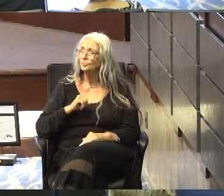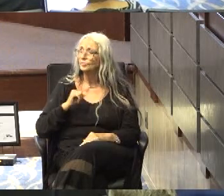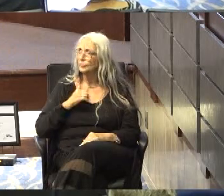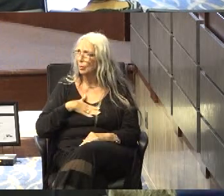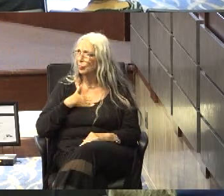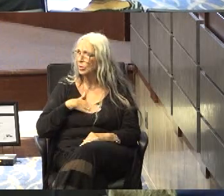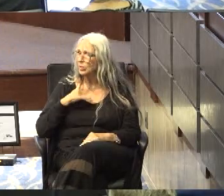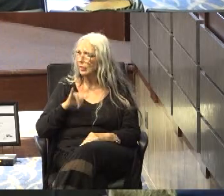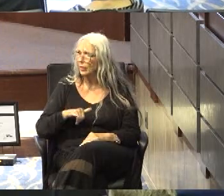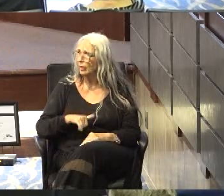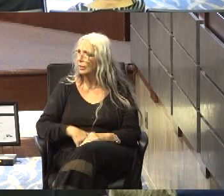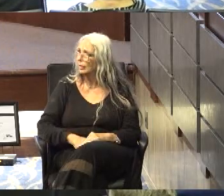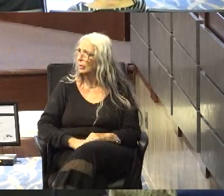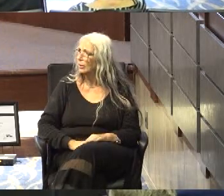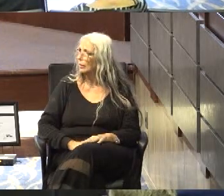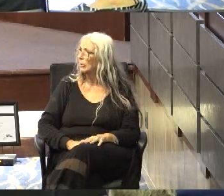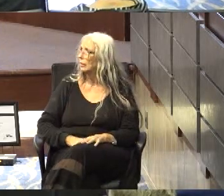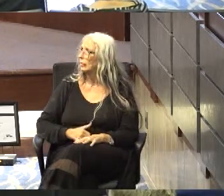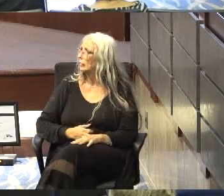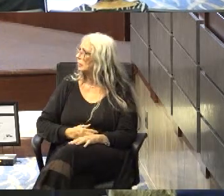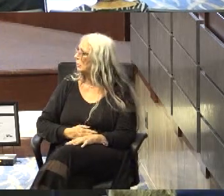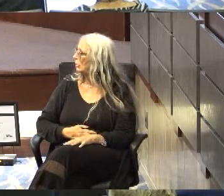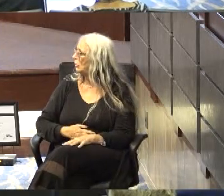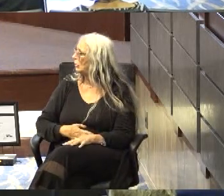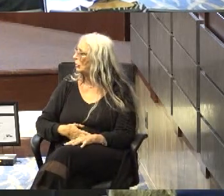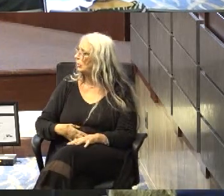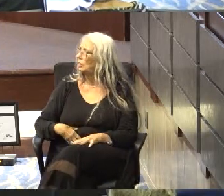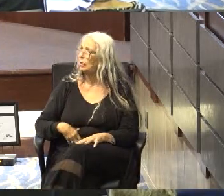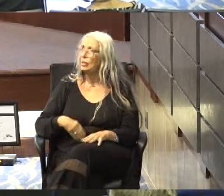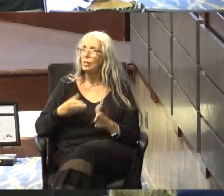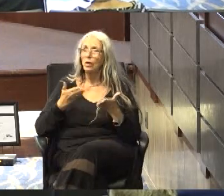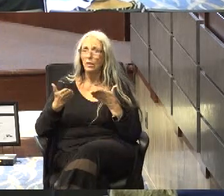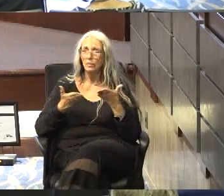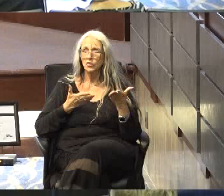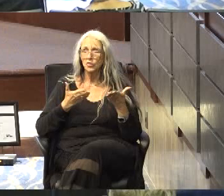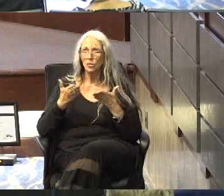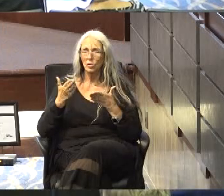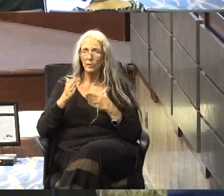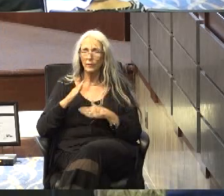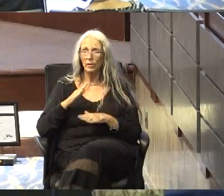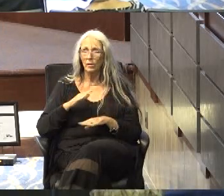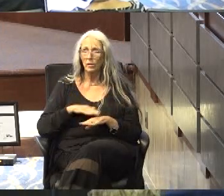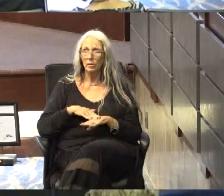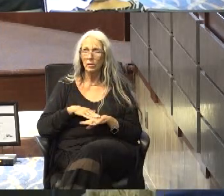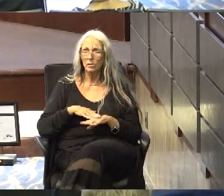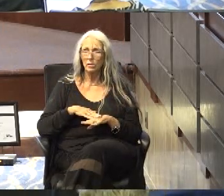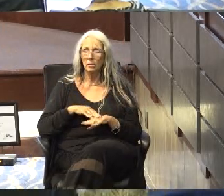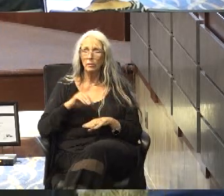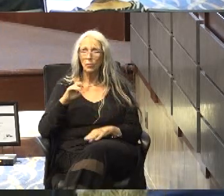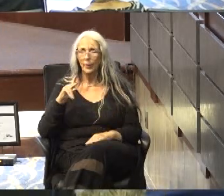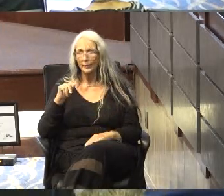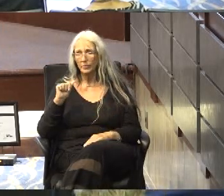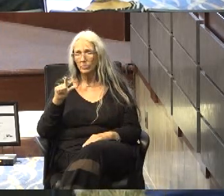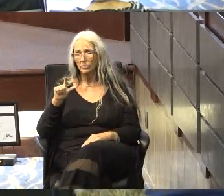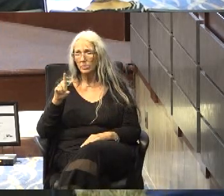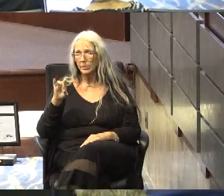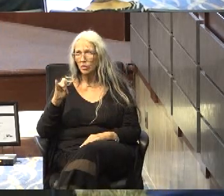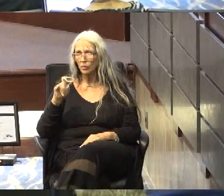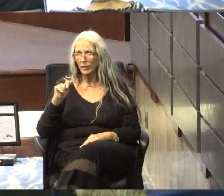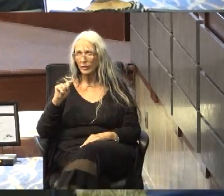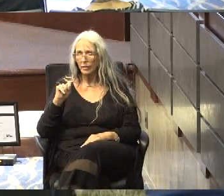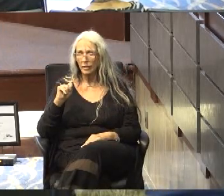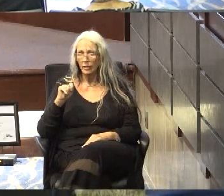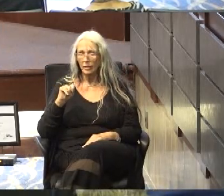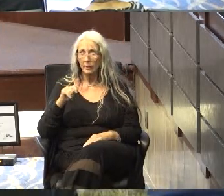I'll just make a couple comments here, Mayor. I serve on the McLennan County Appraisal District Board too, and Joe Don, you've done